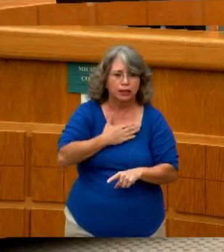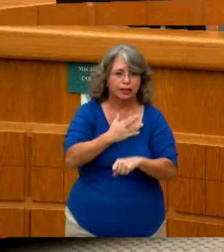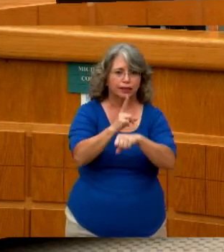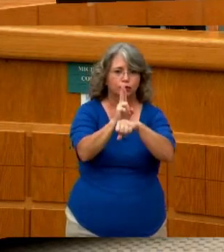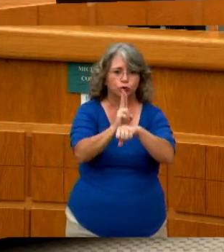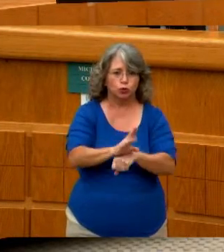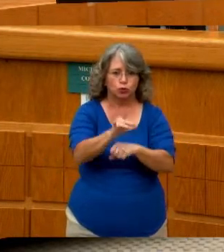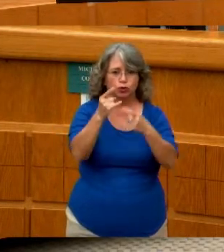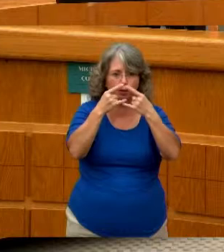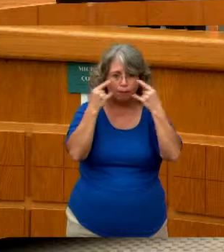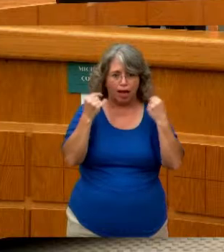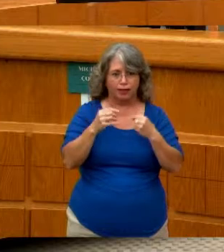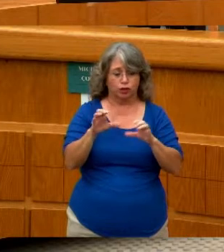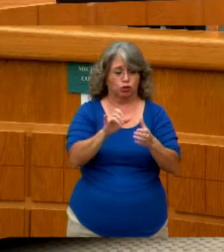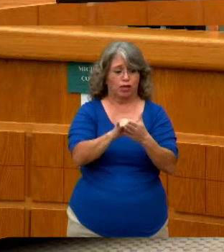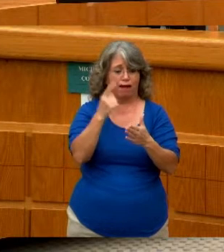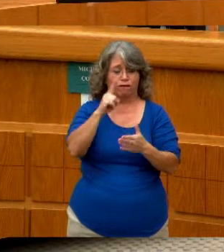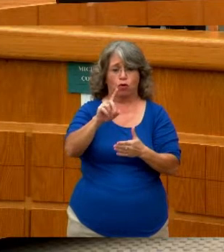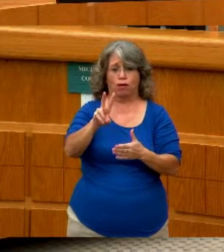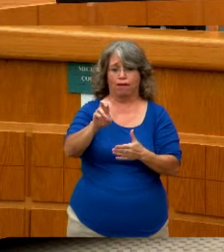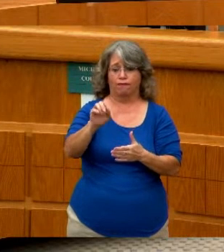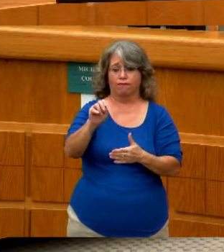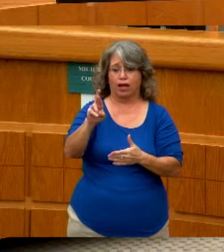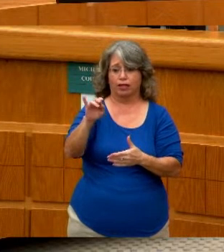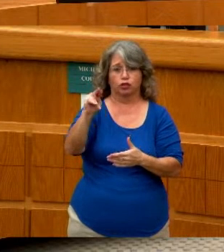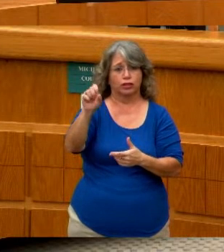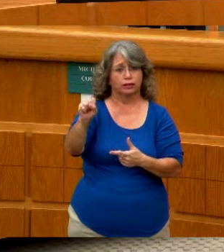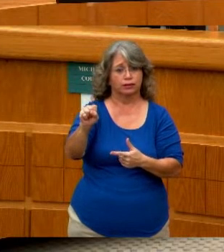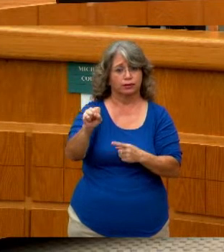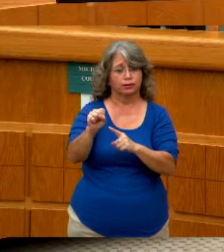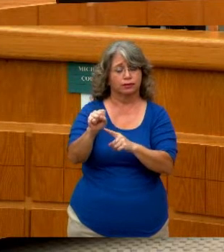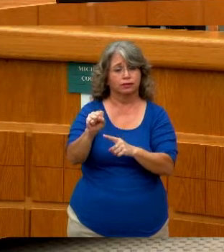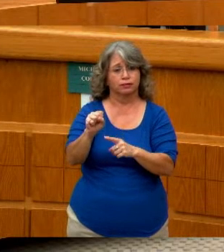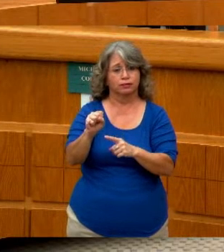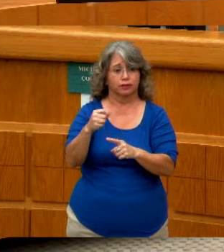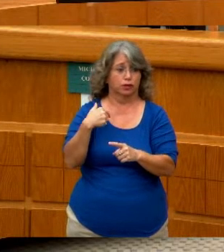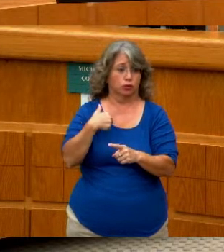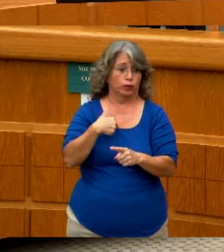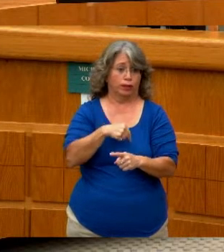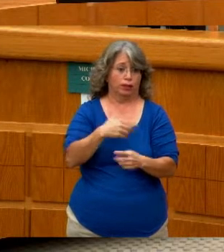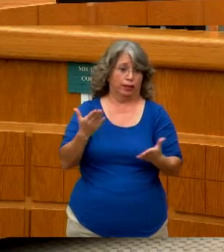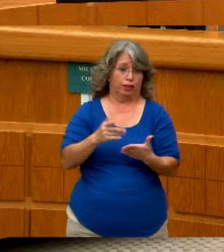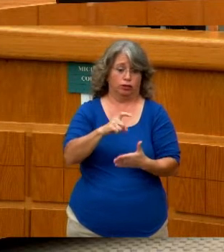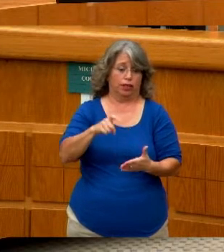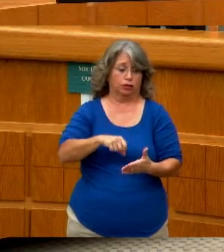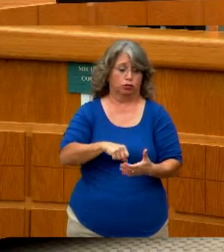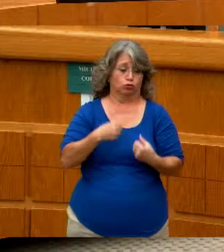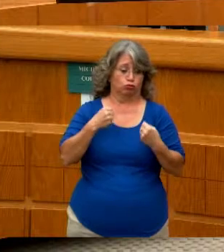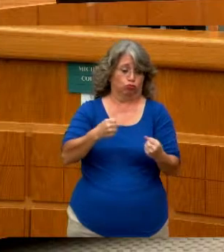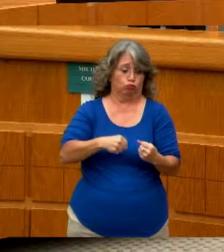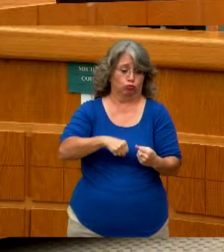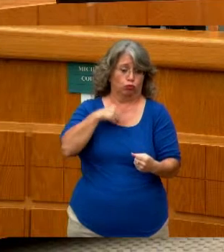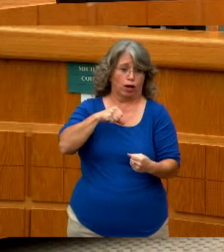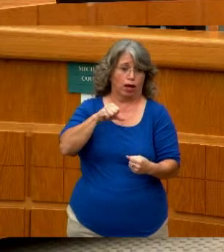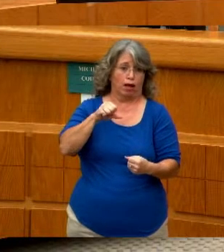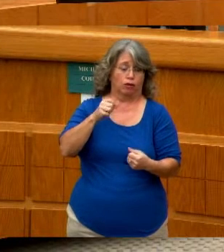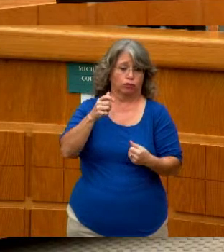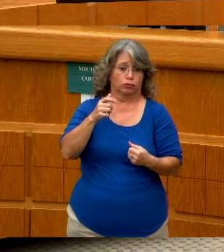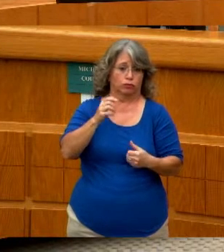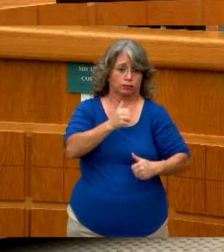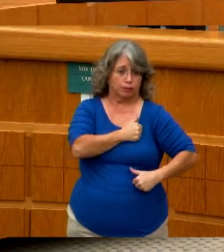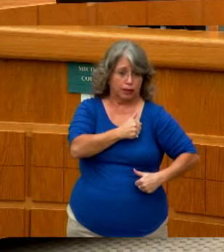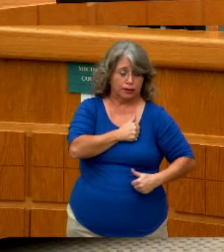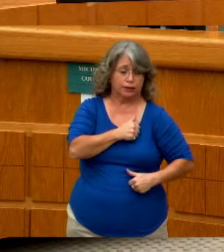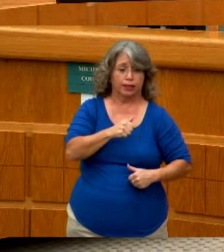But please, wear your mask. Do it for a veteran. It's a strong sense of